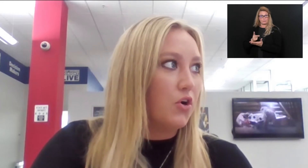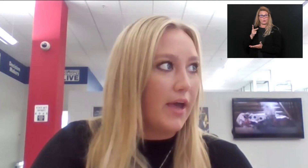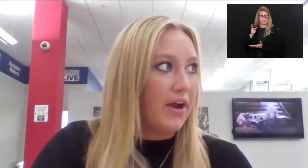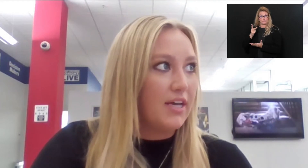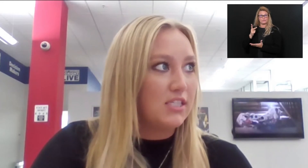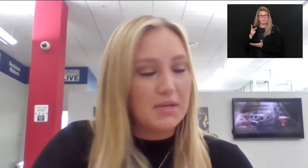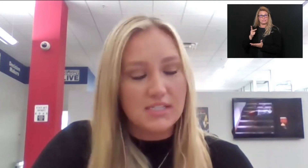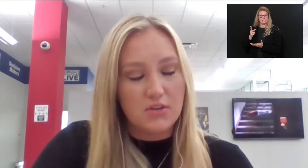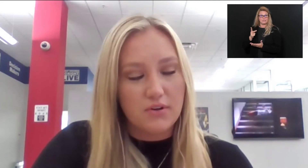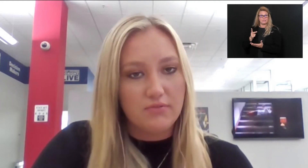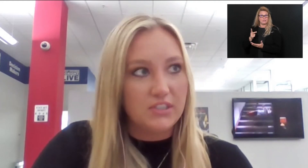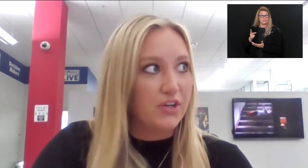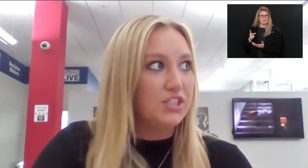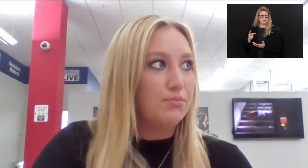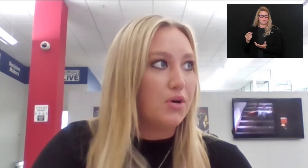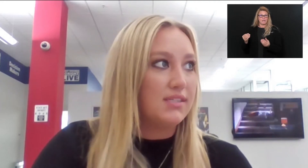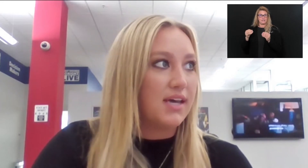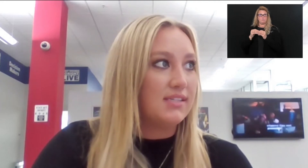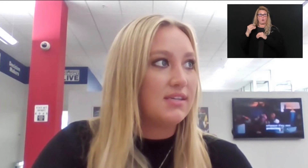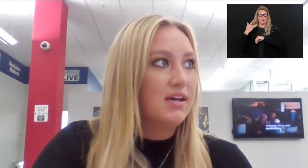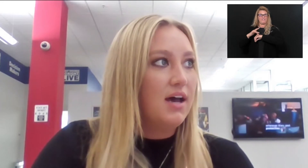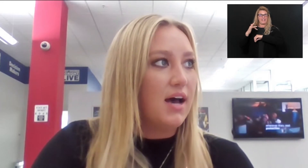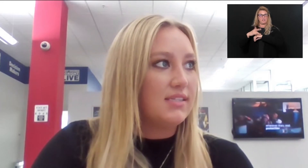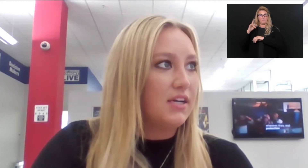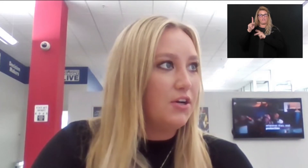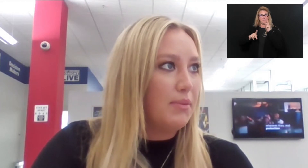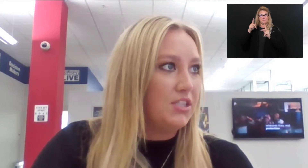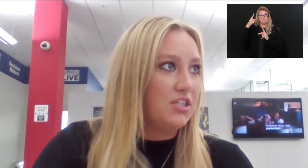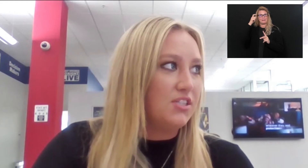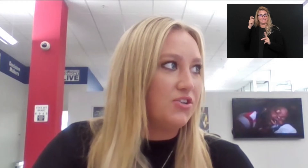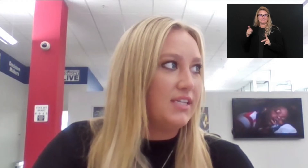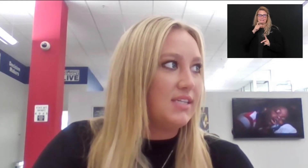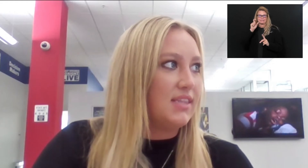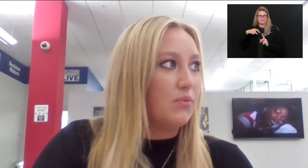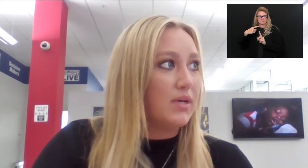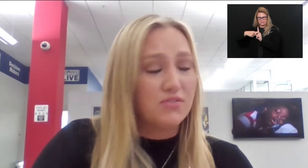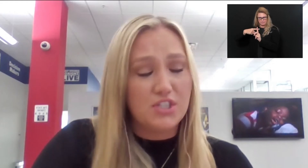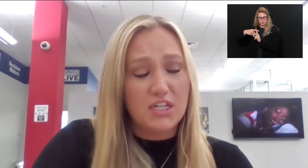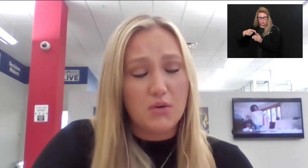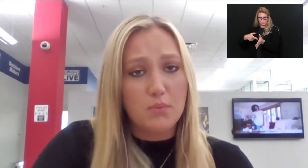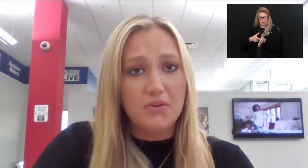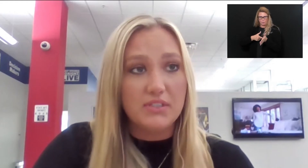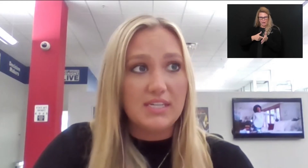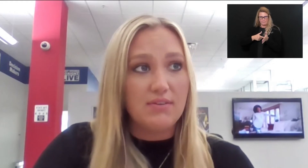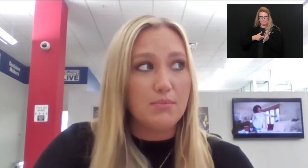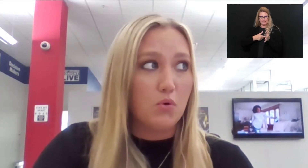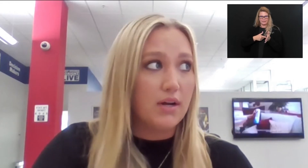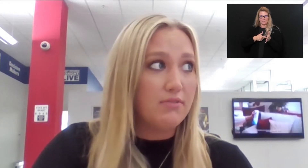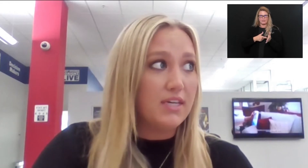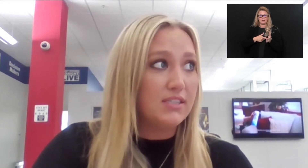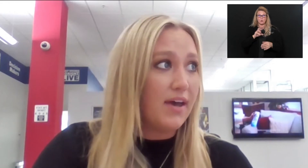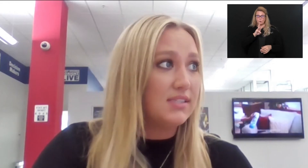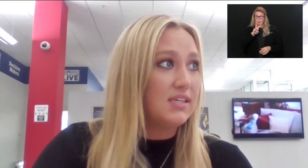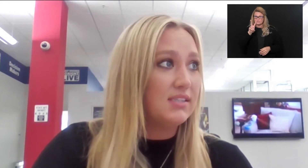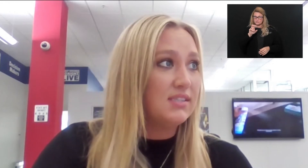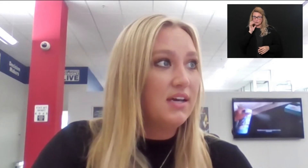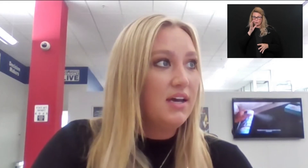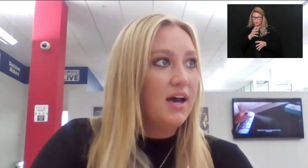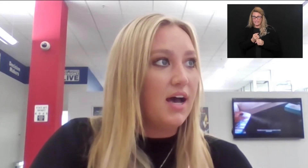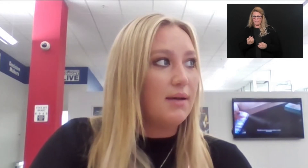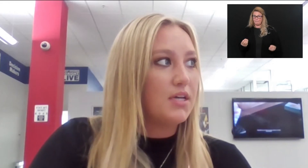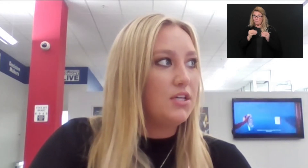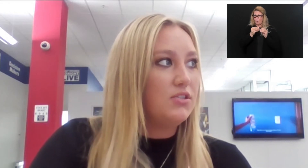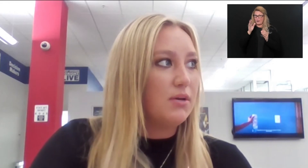for rural areas because of the refrigeration process, Senator Manchin yesterday said that West Virginia would be receiving more of these